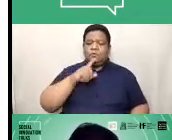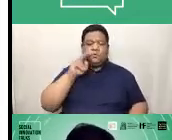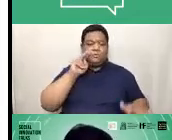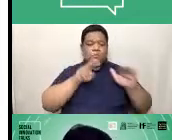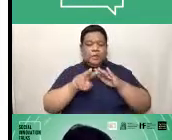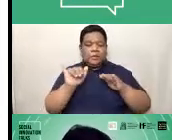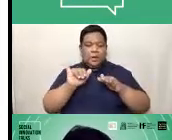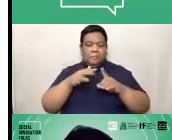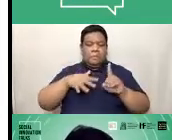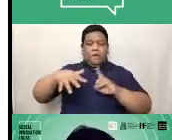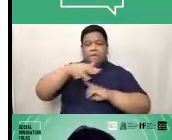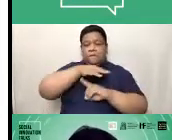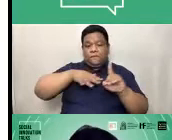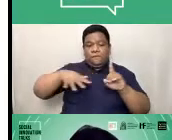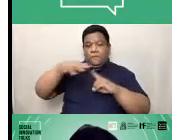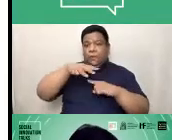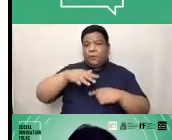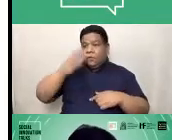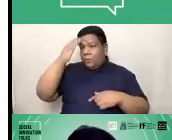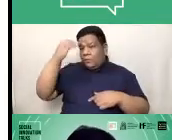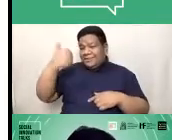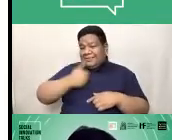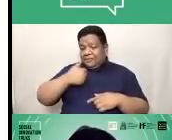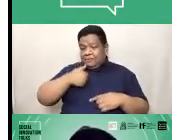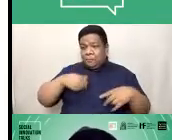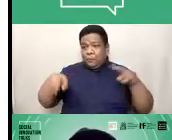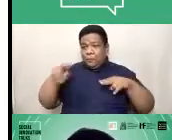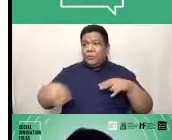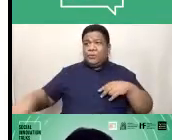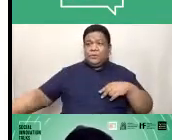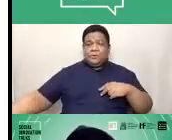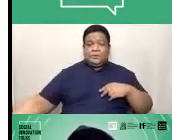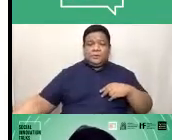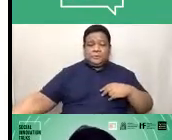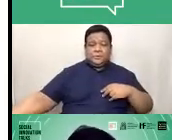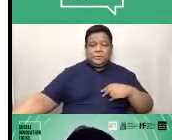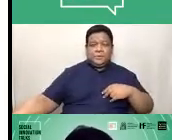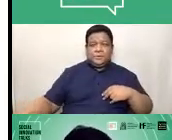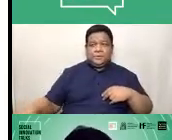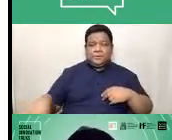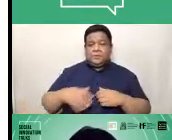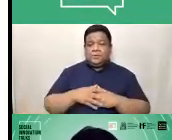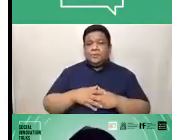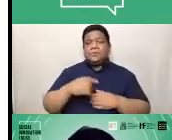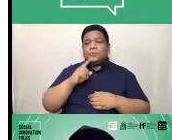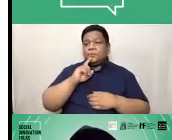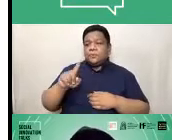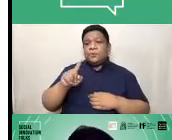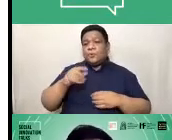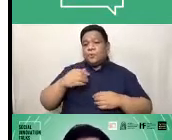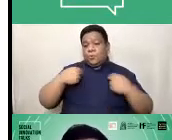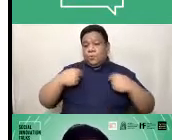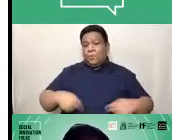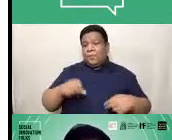about self-monitoring. The concept is also similar. So in this application, human senses have